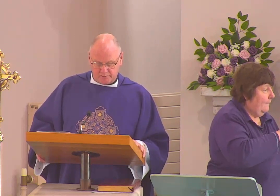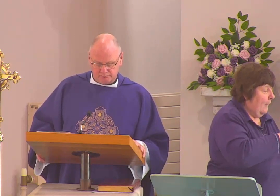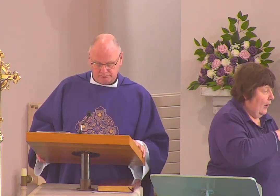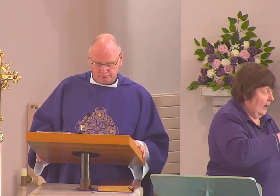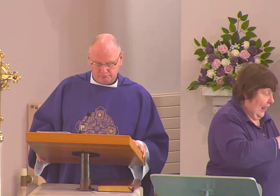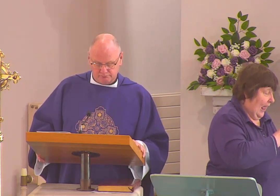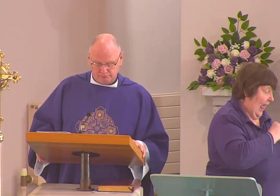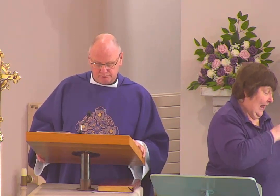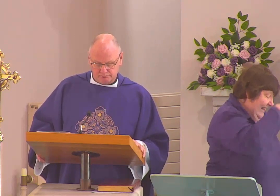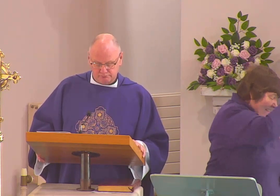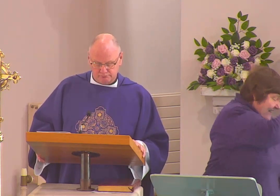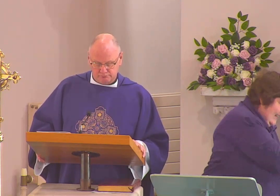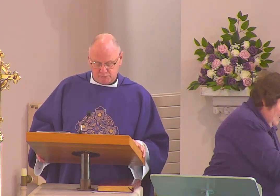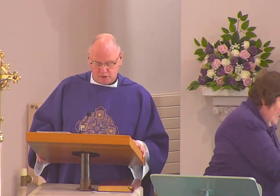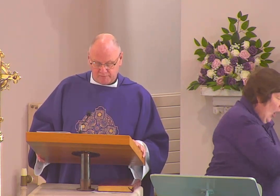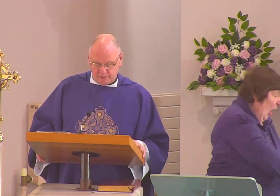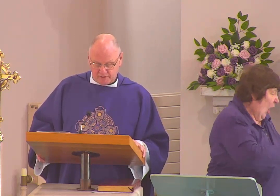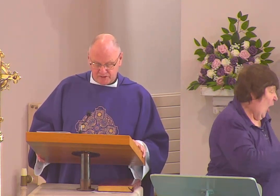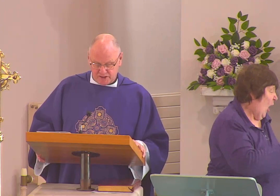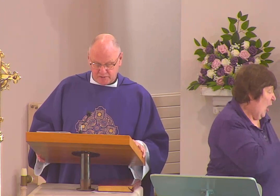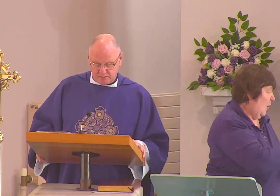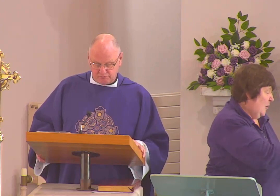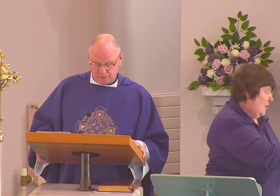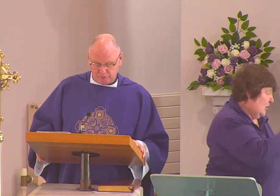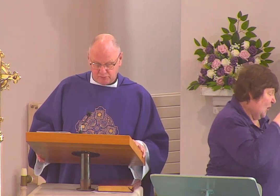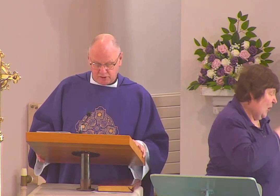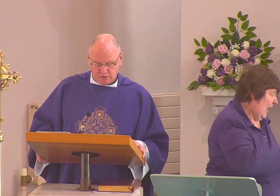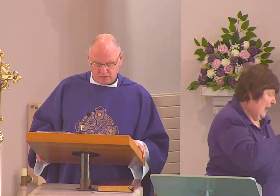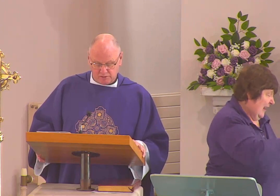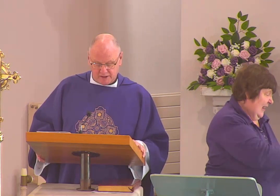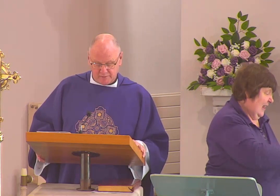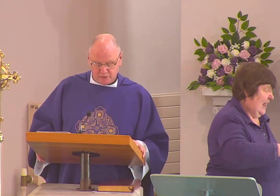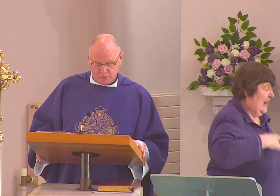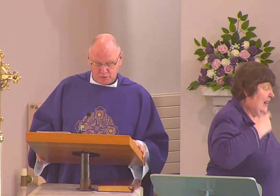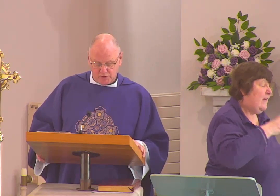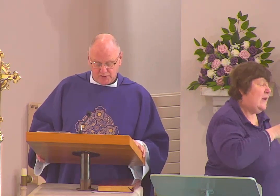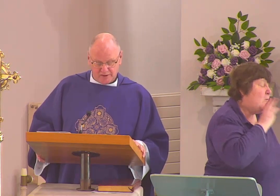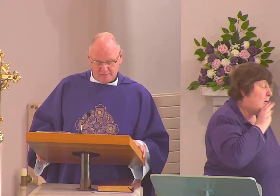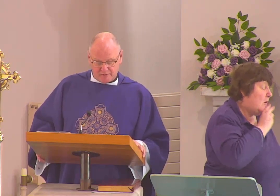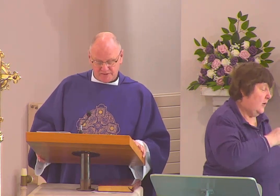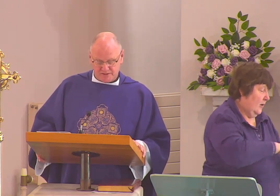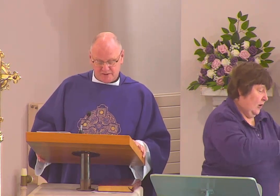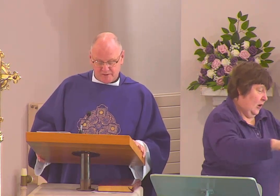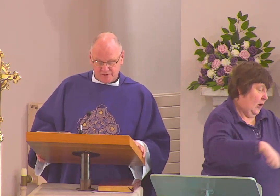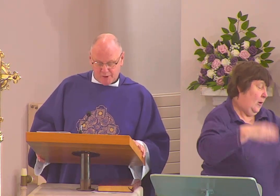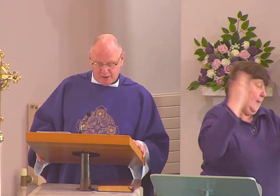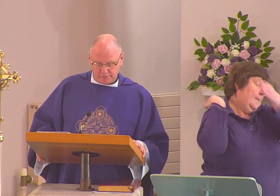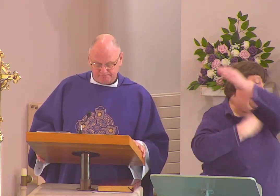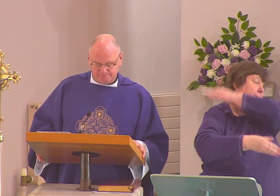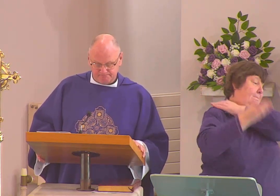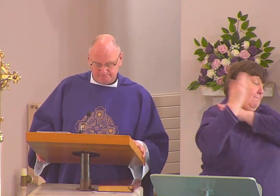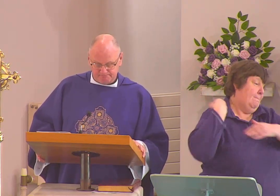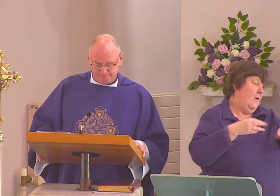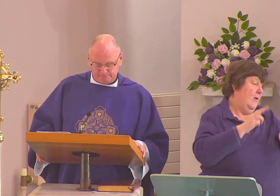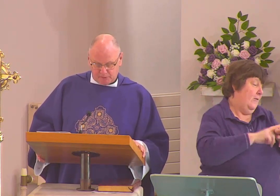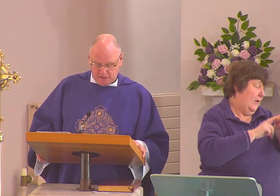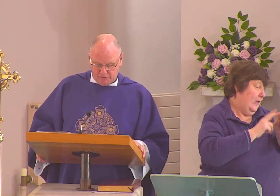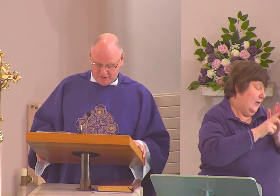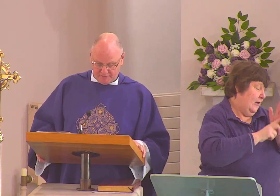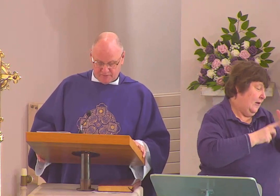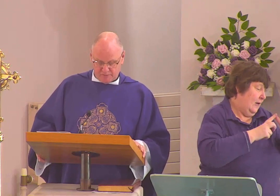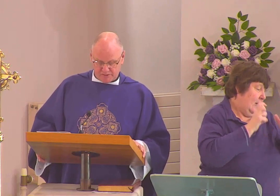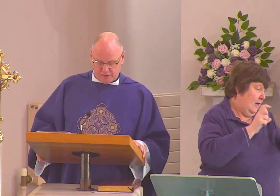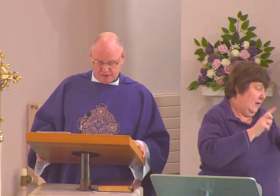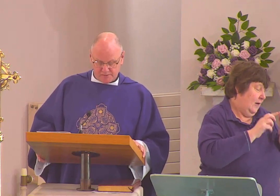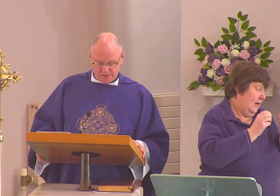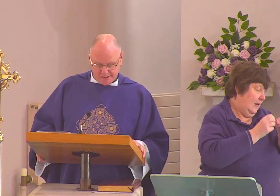water?" "Our father Jacob, a long time ago, gave us this well. He drank